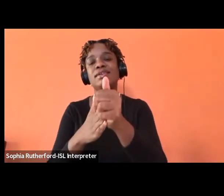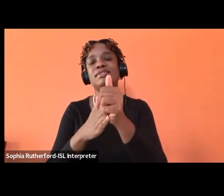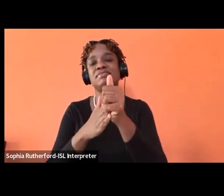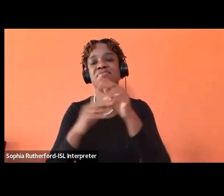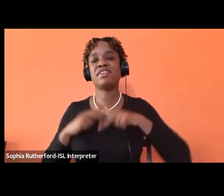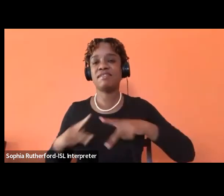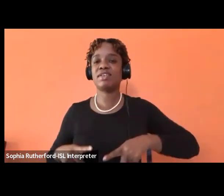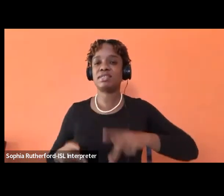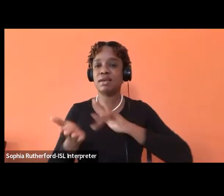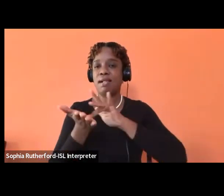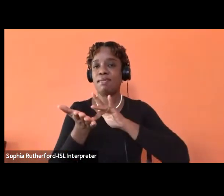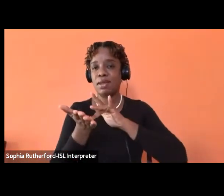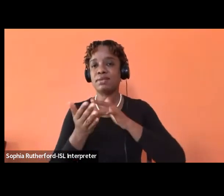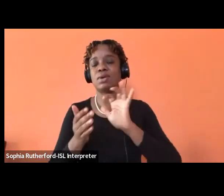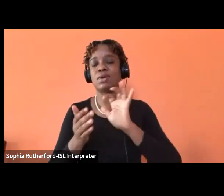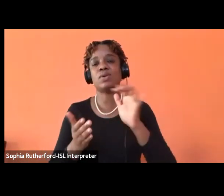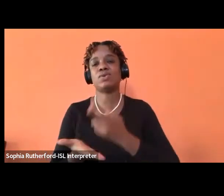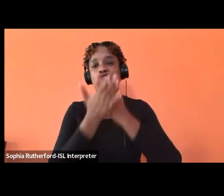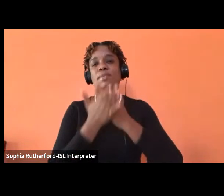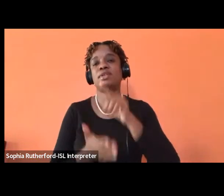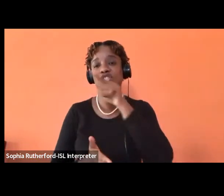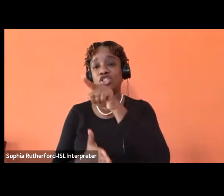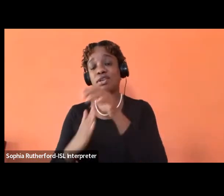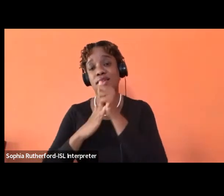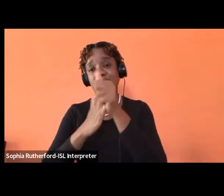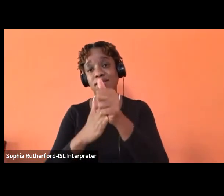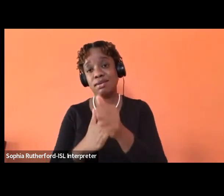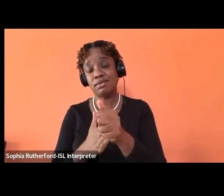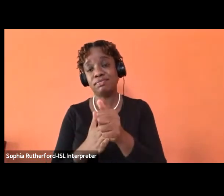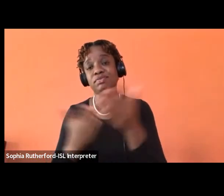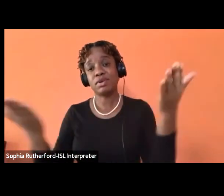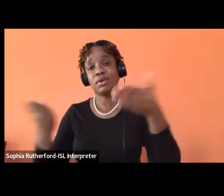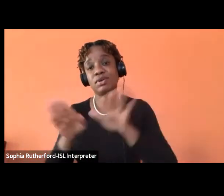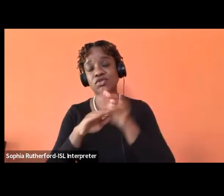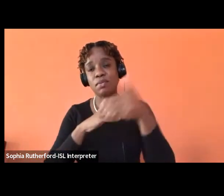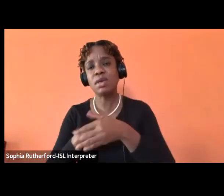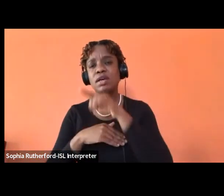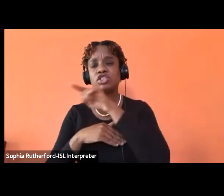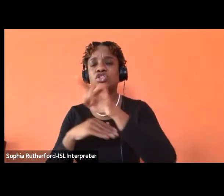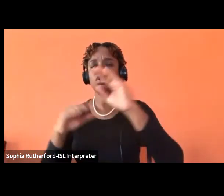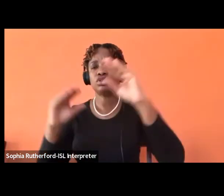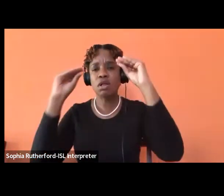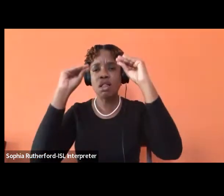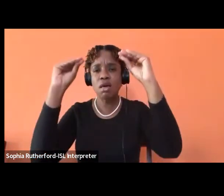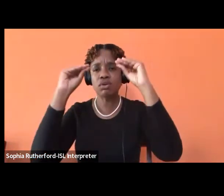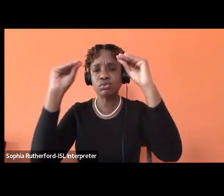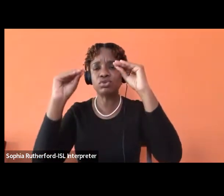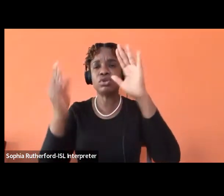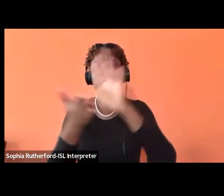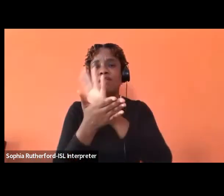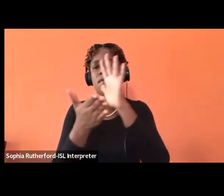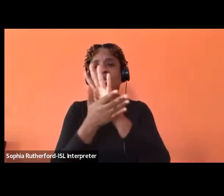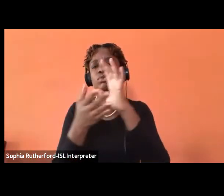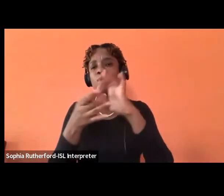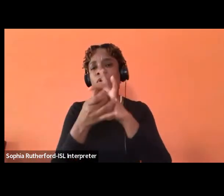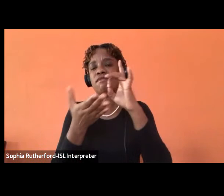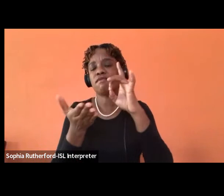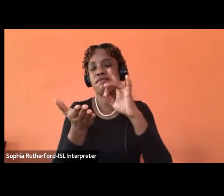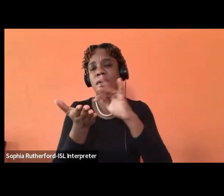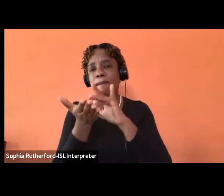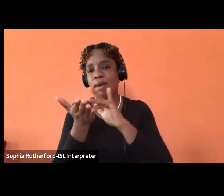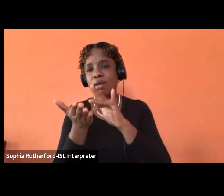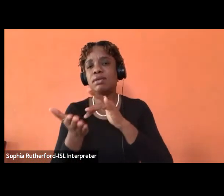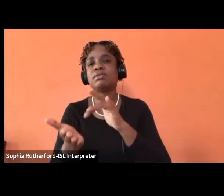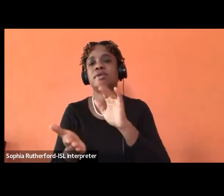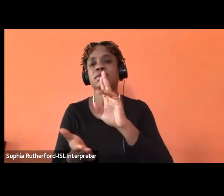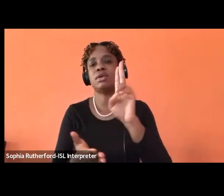and rehabilitation physiatry in Jamaica. She's a lecturer in the Faculty of Medicine at the University of the